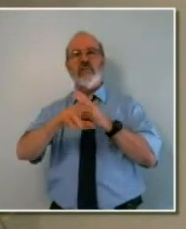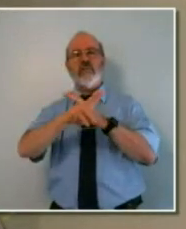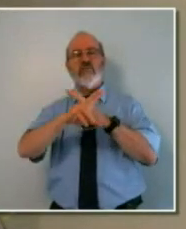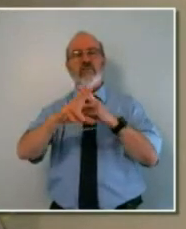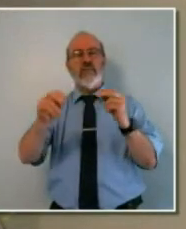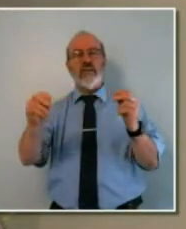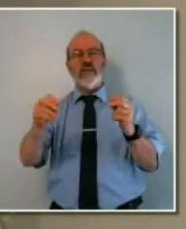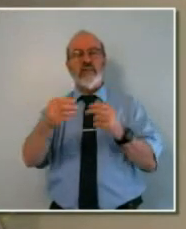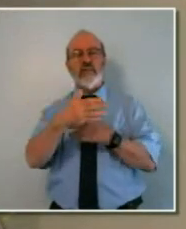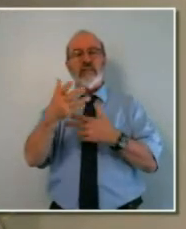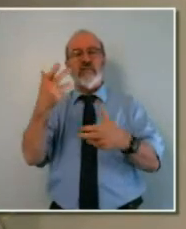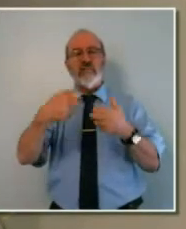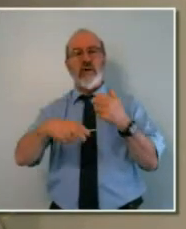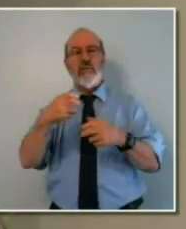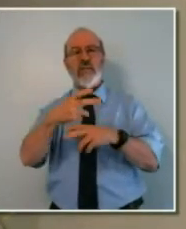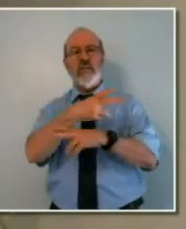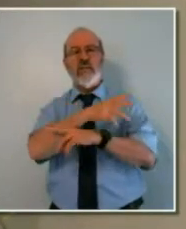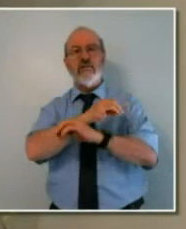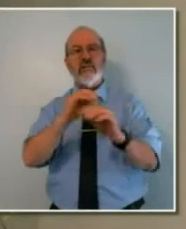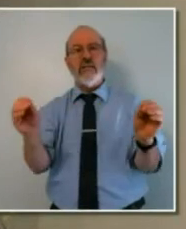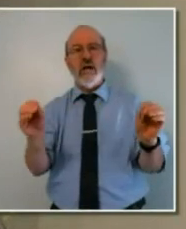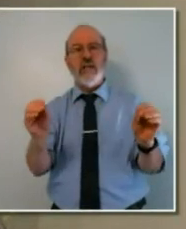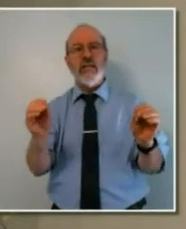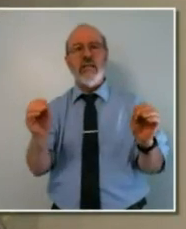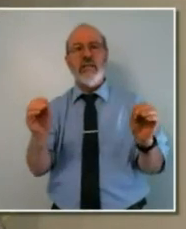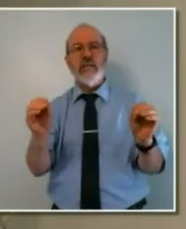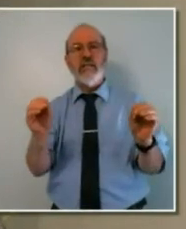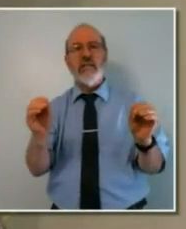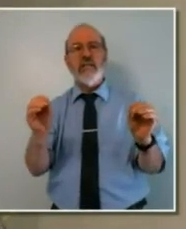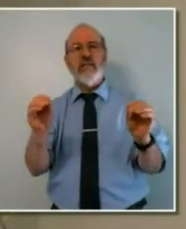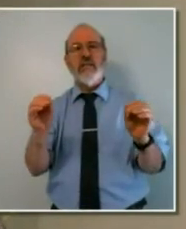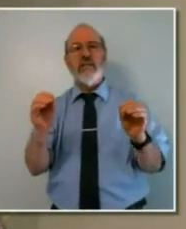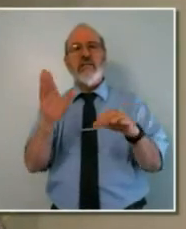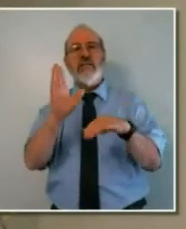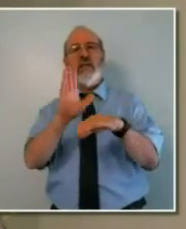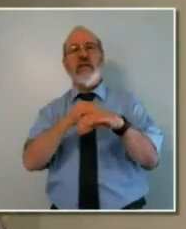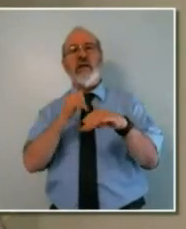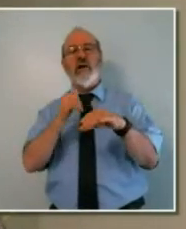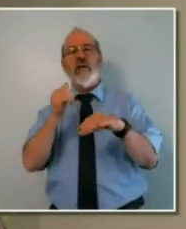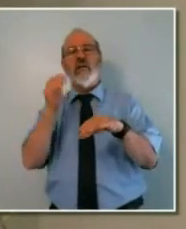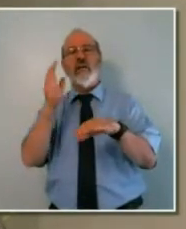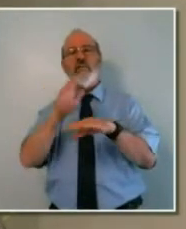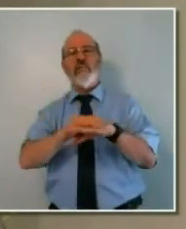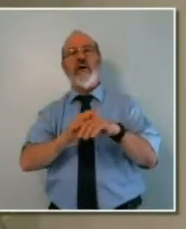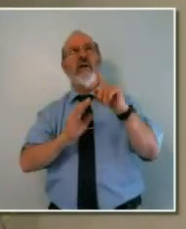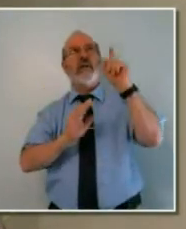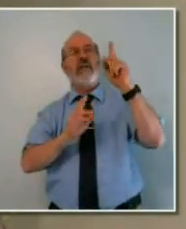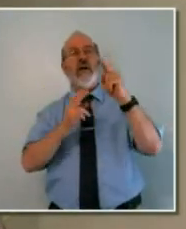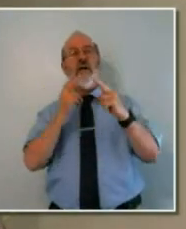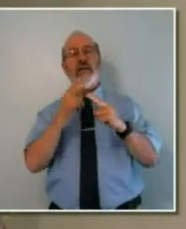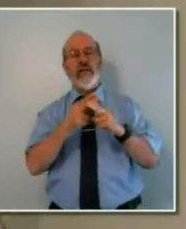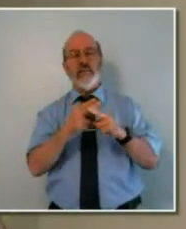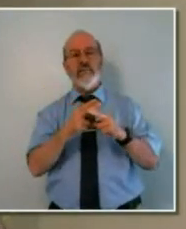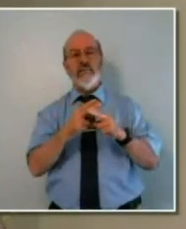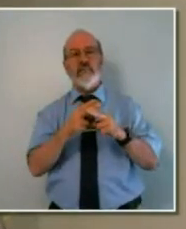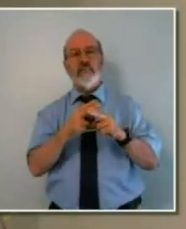the problem. There is none that calleth upon thy name.